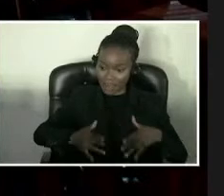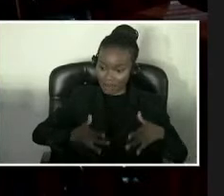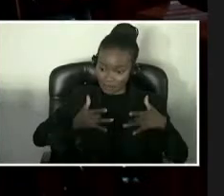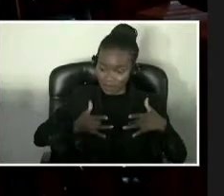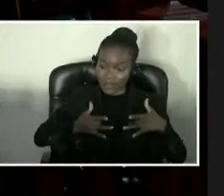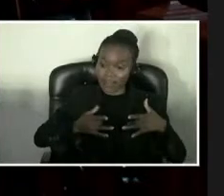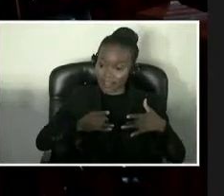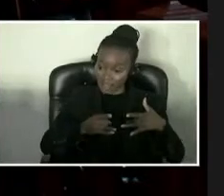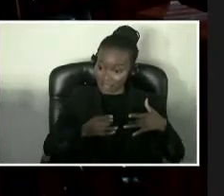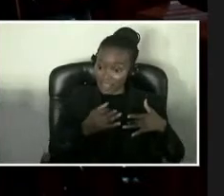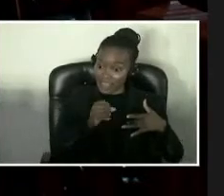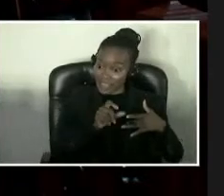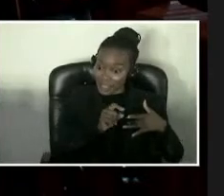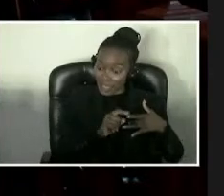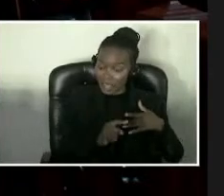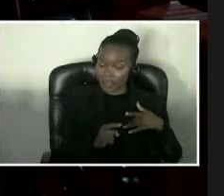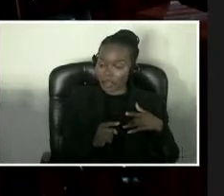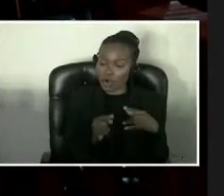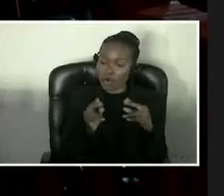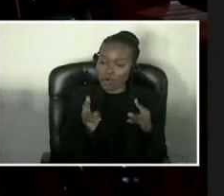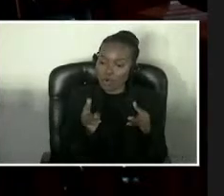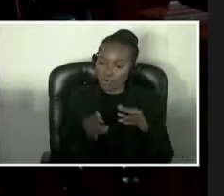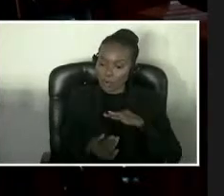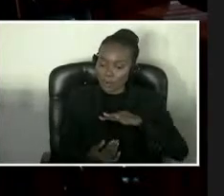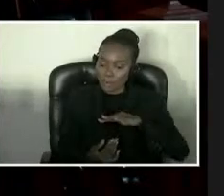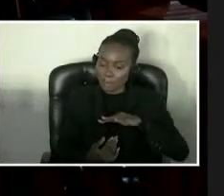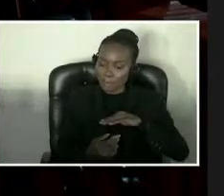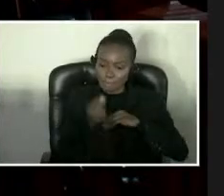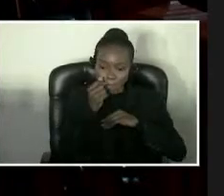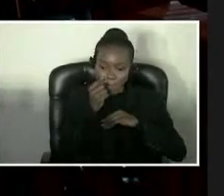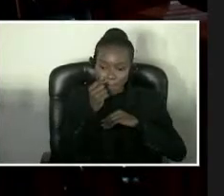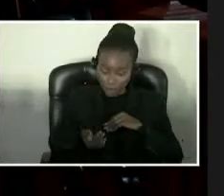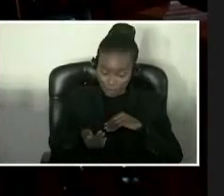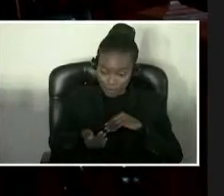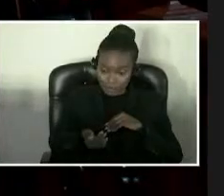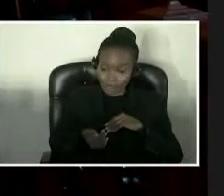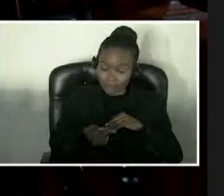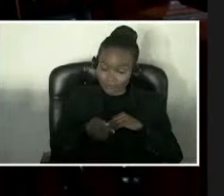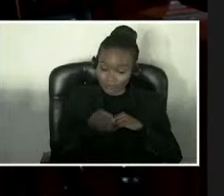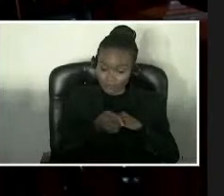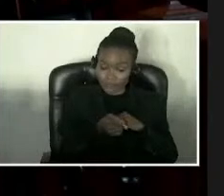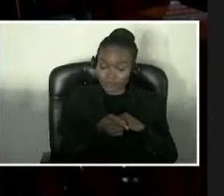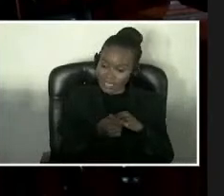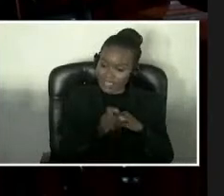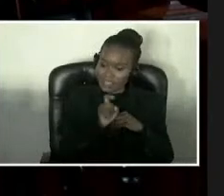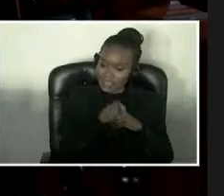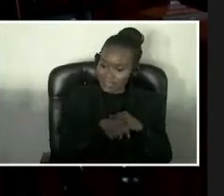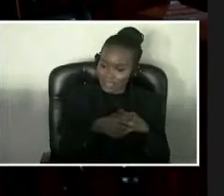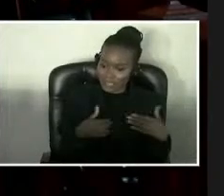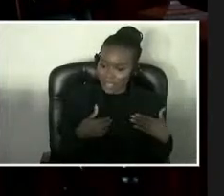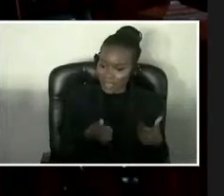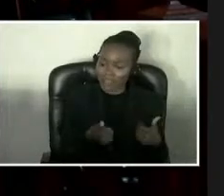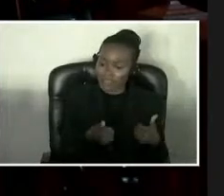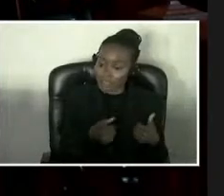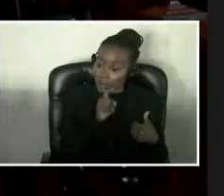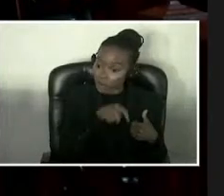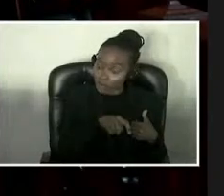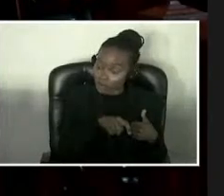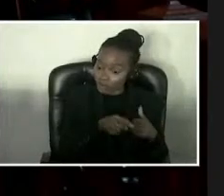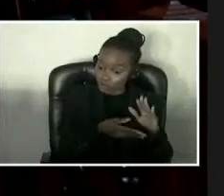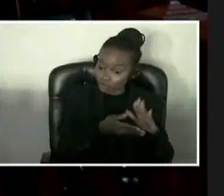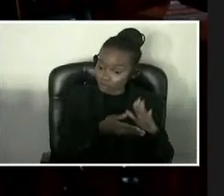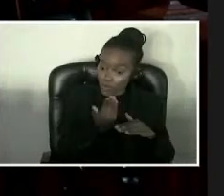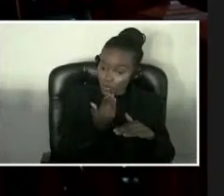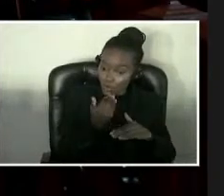inspiration of ordinary men and women are captured in that a preventative health scheme shall be run by the state free